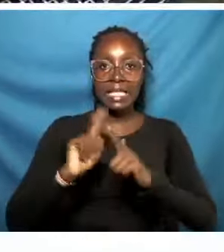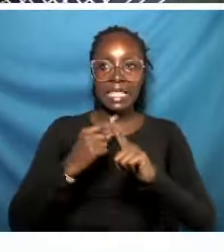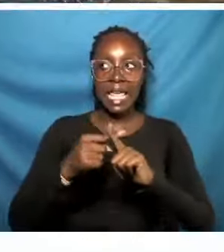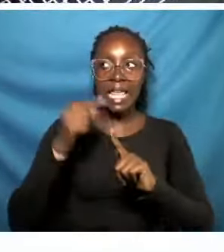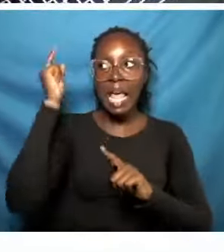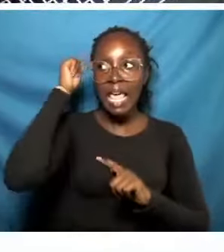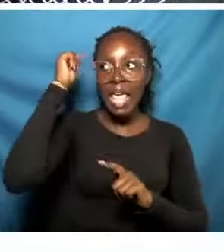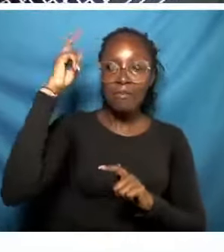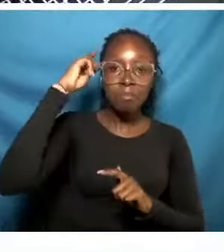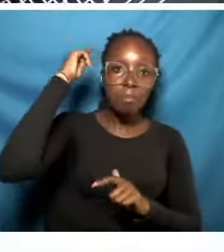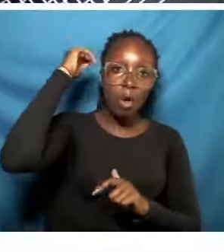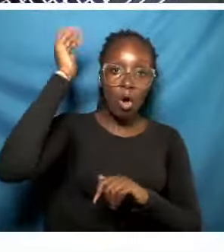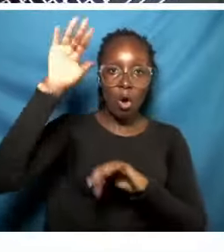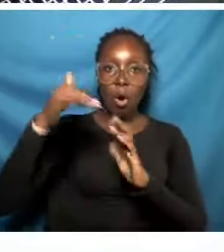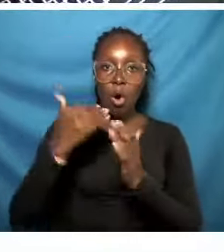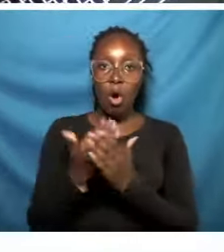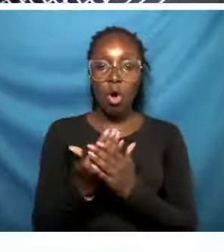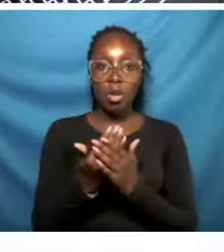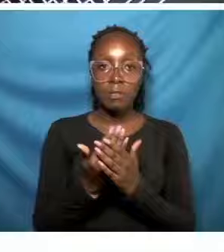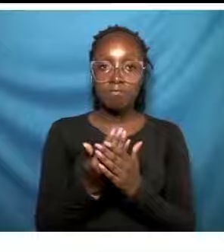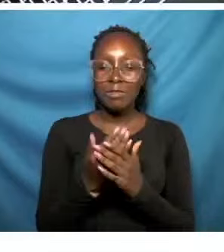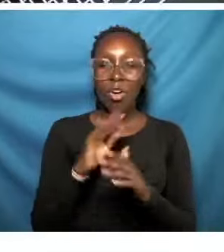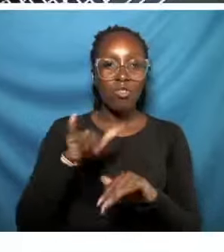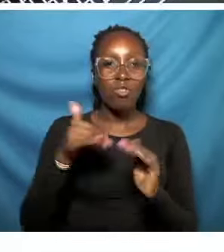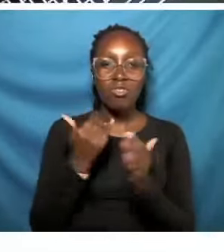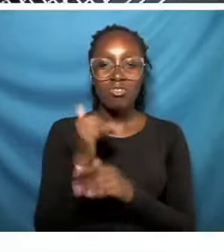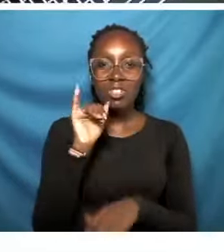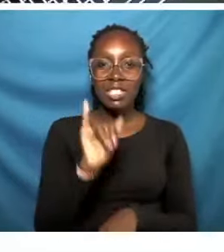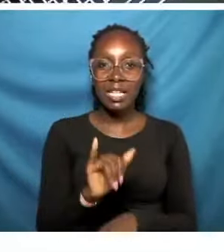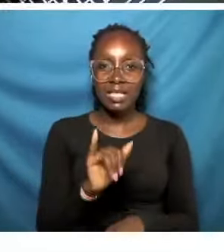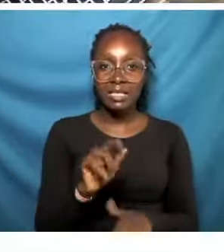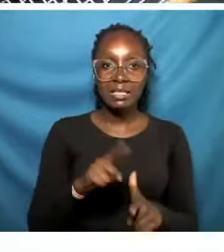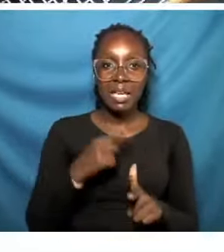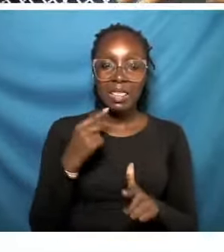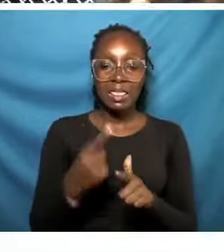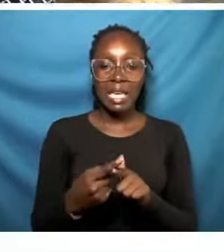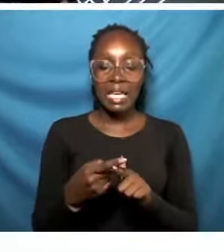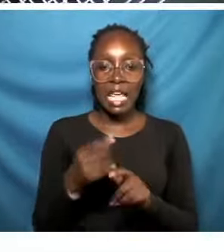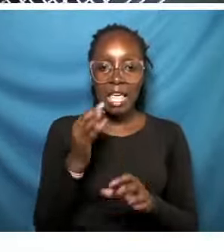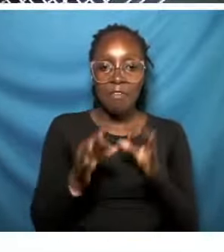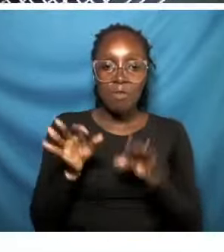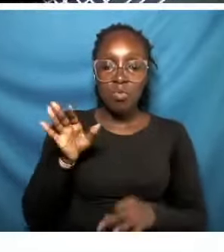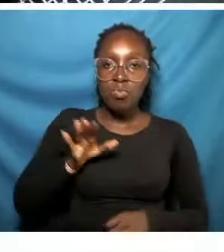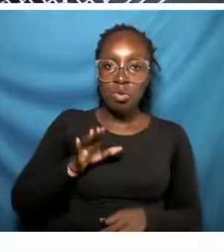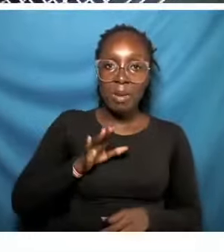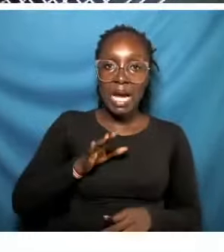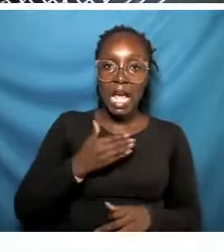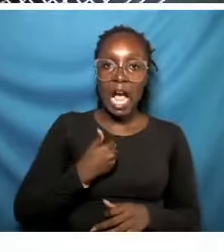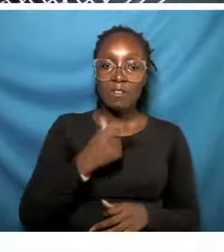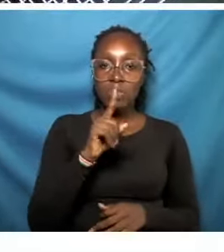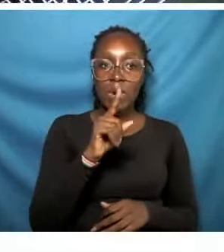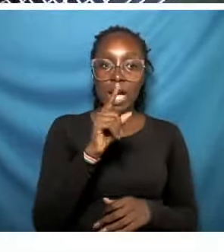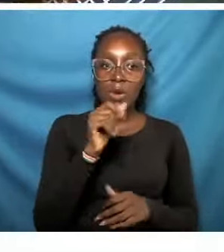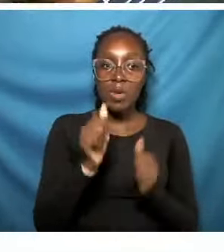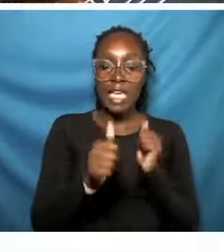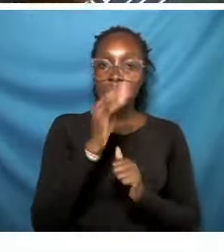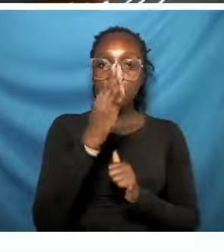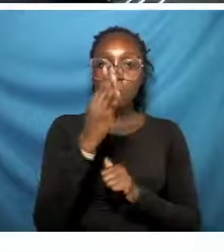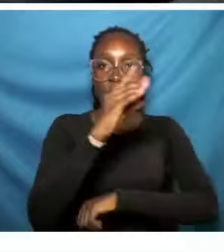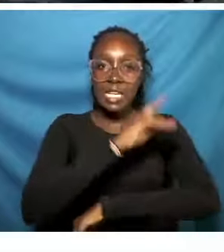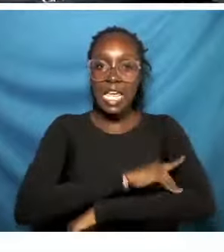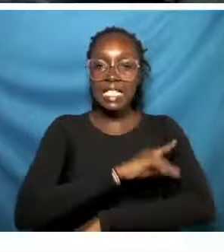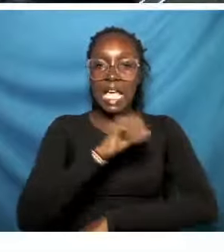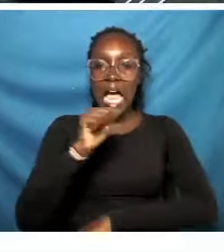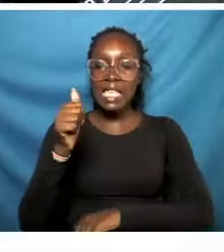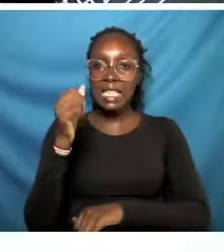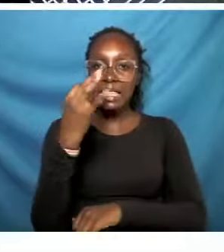go anywhere, you are shaved and all that. Then if it's a woman, I don't know, there's one which is 4 days, another one is 3 days, I